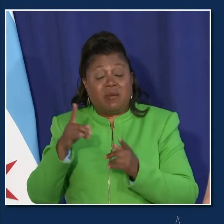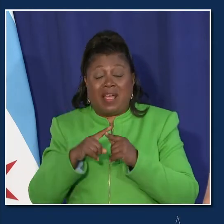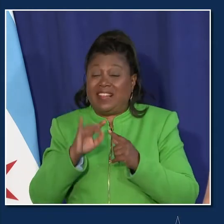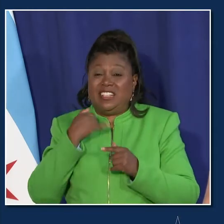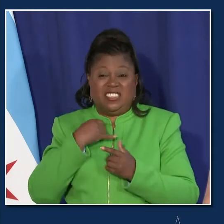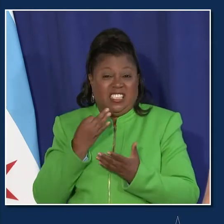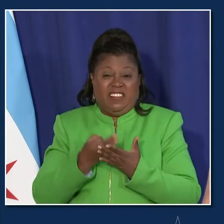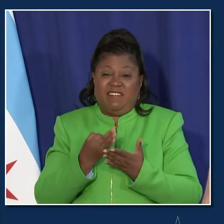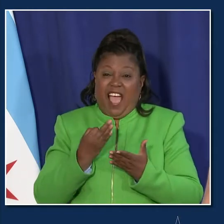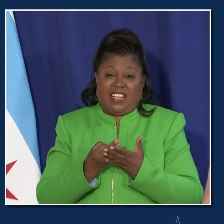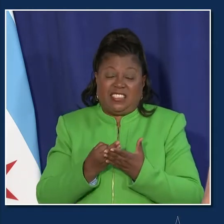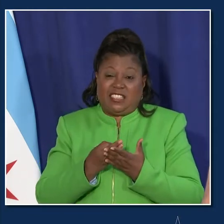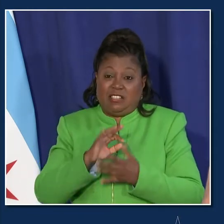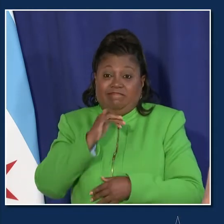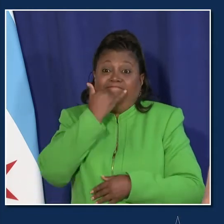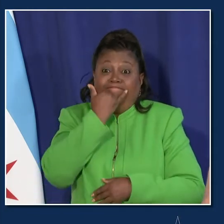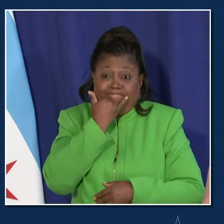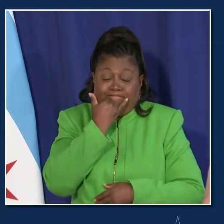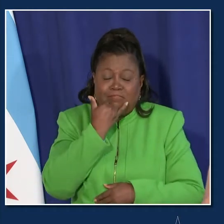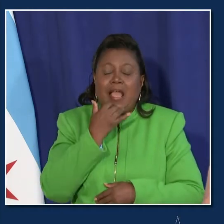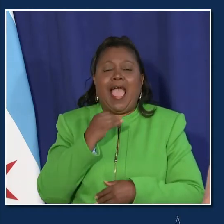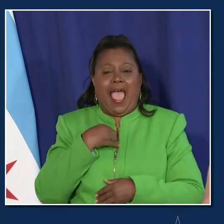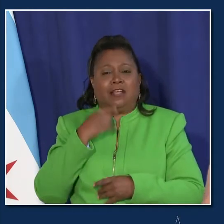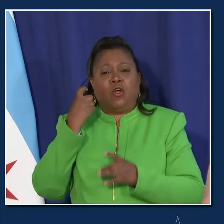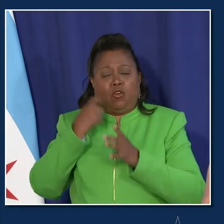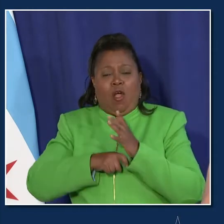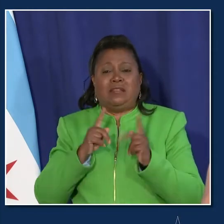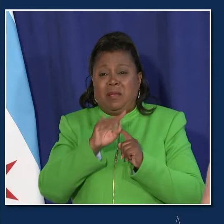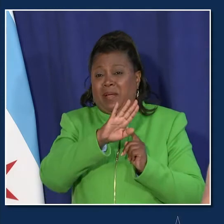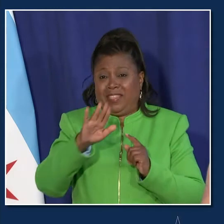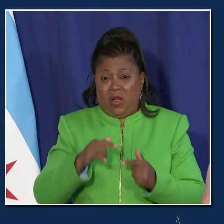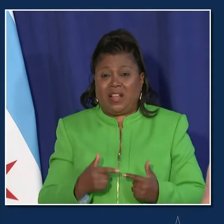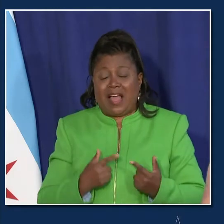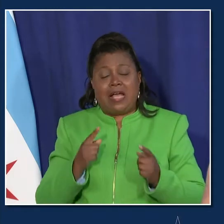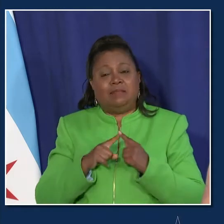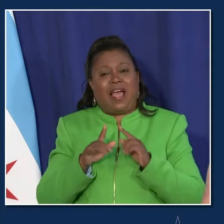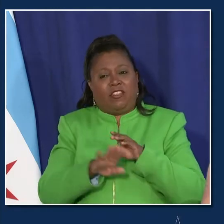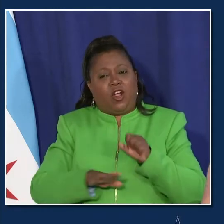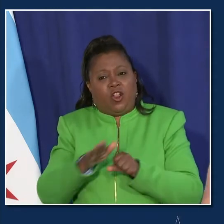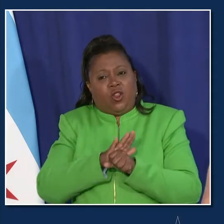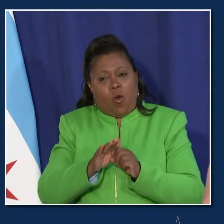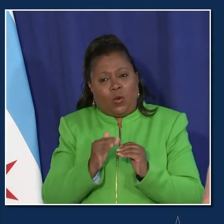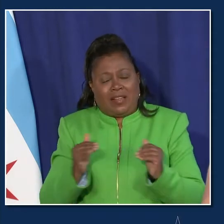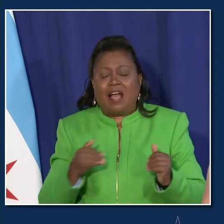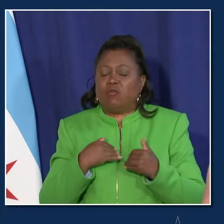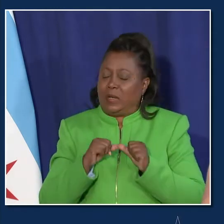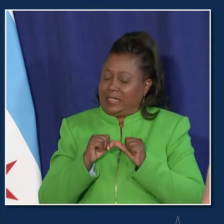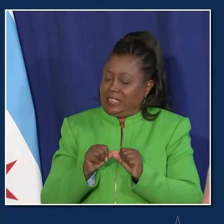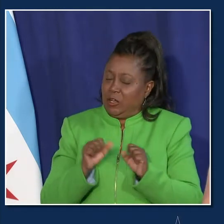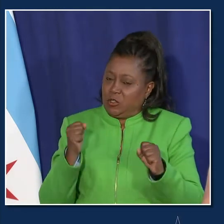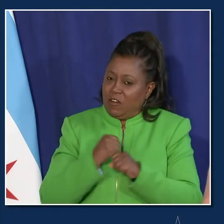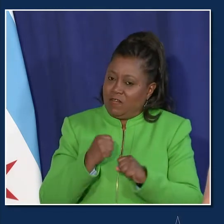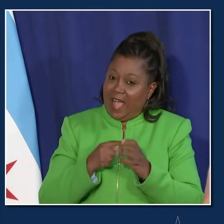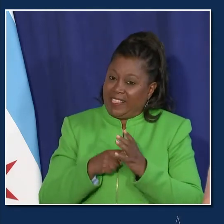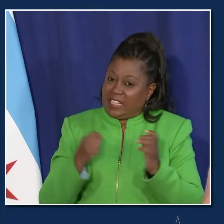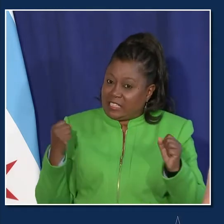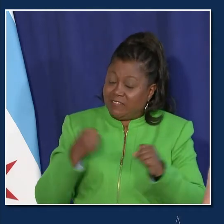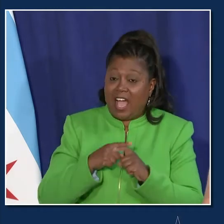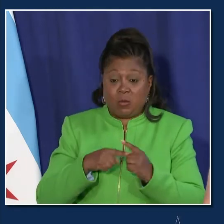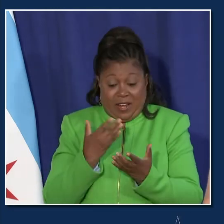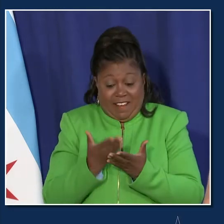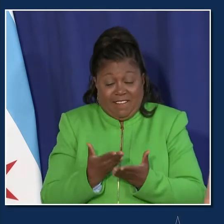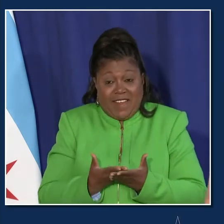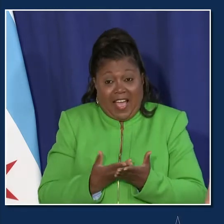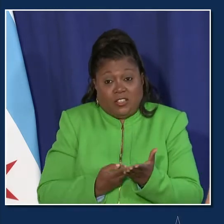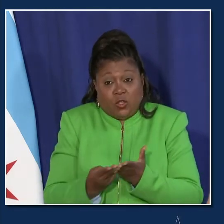just factually inaccurate and could cost people their lives. But at the local level, we're continuing to fight this fight with the facts